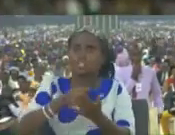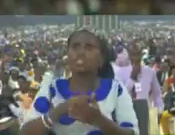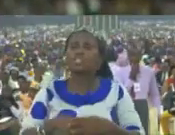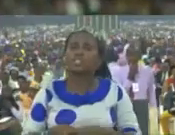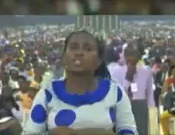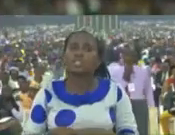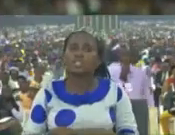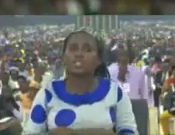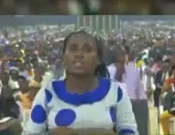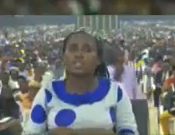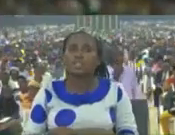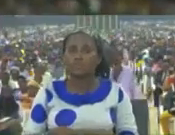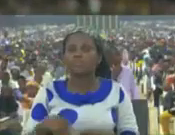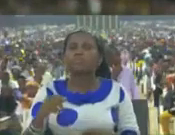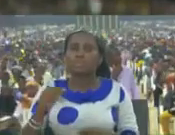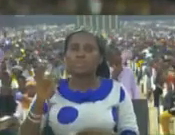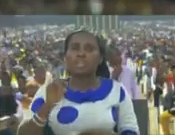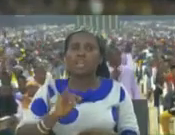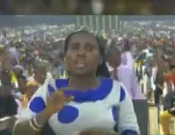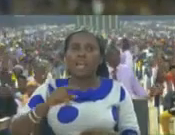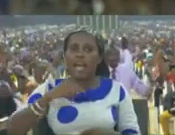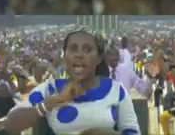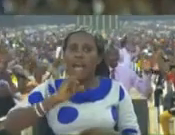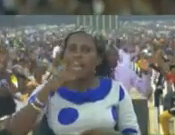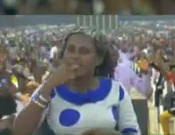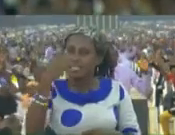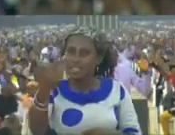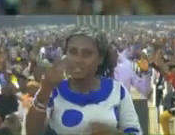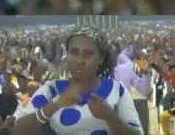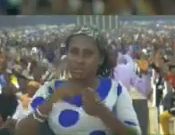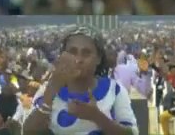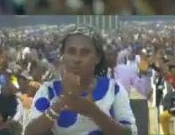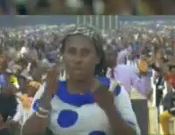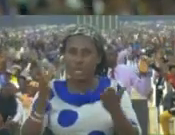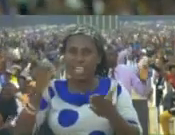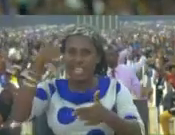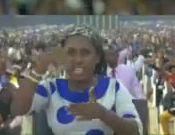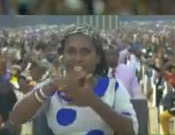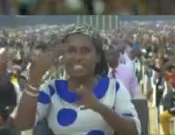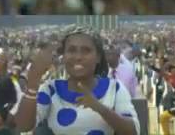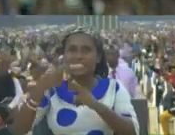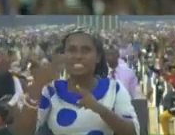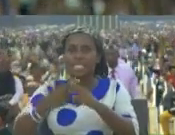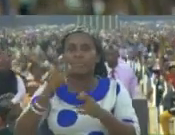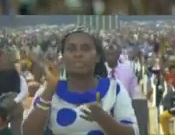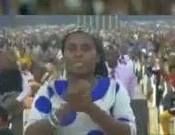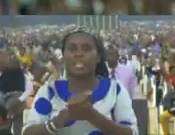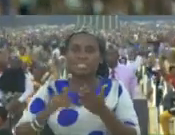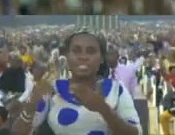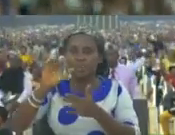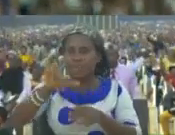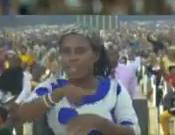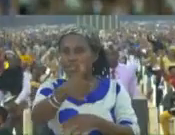May I prophesy to someone here tonight? In the name that's above every other name,